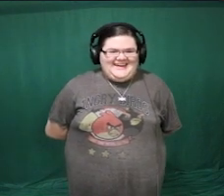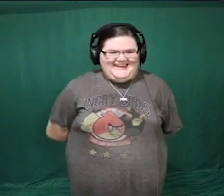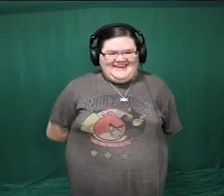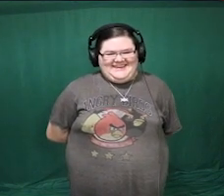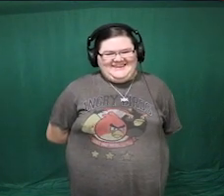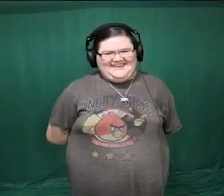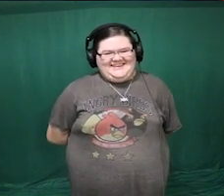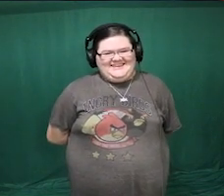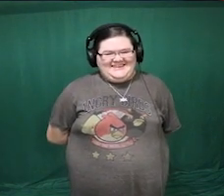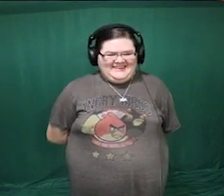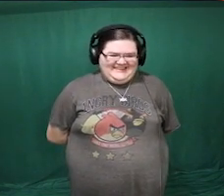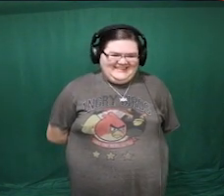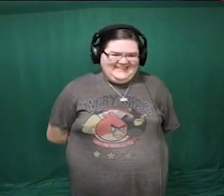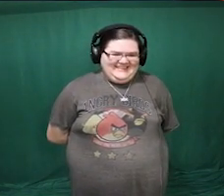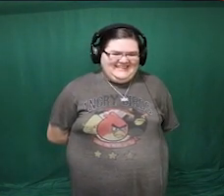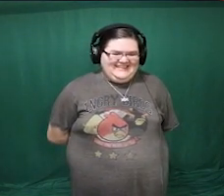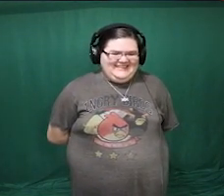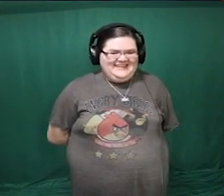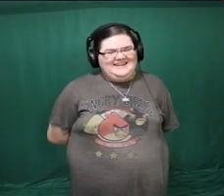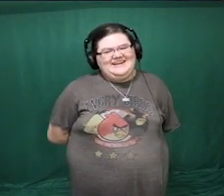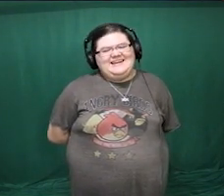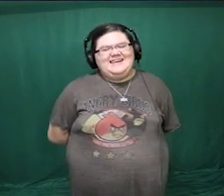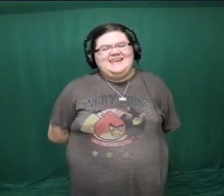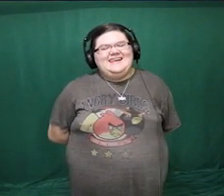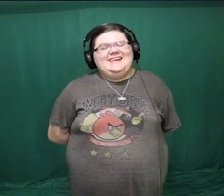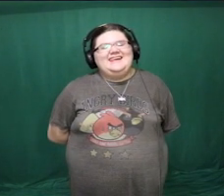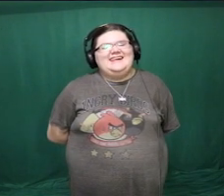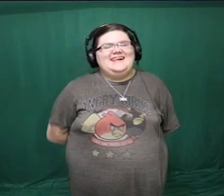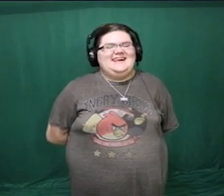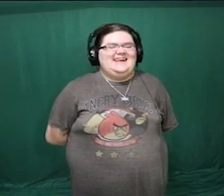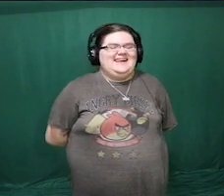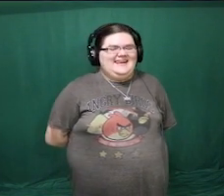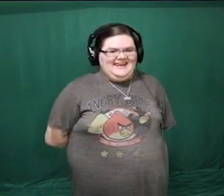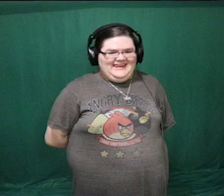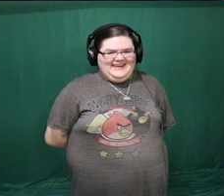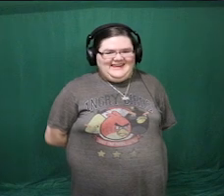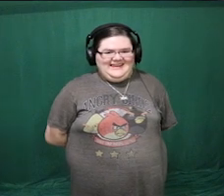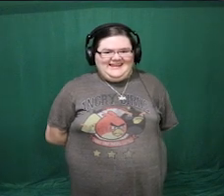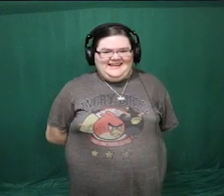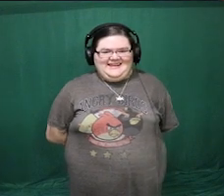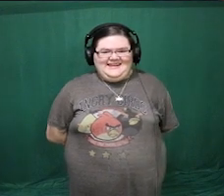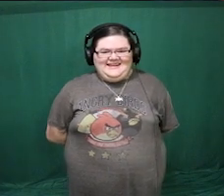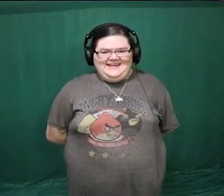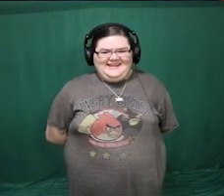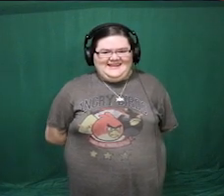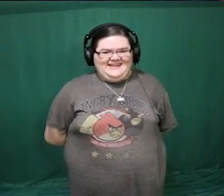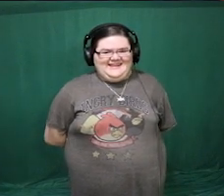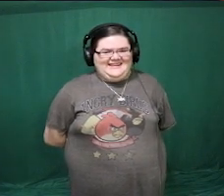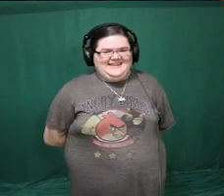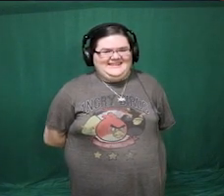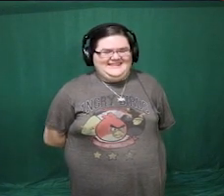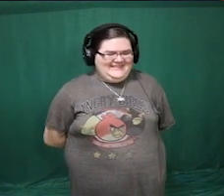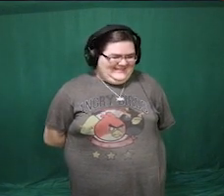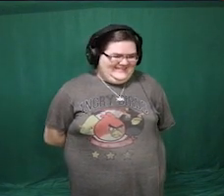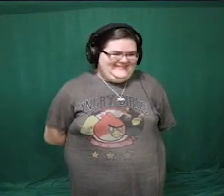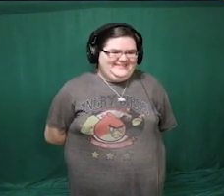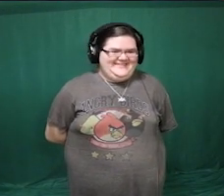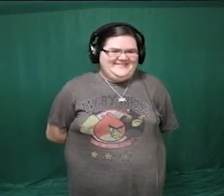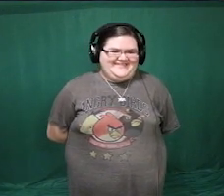JJ. No! Oh, they're rinsing it now. This is it. Oi, fuck off, you lot. They're rinsing it